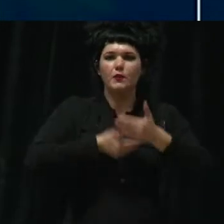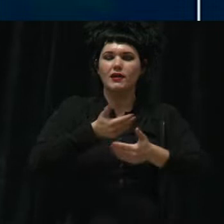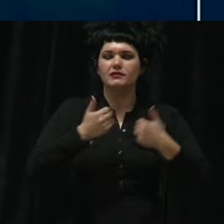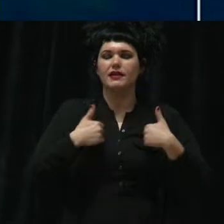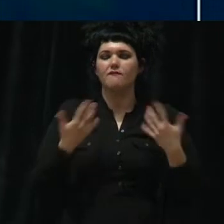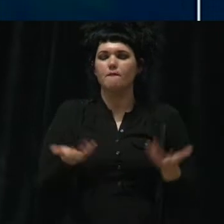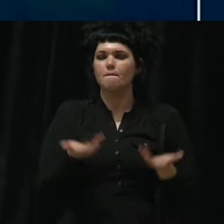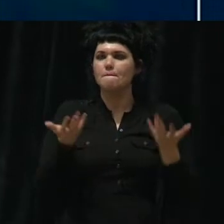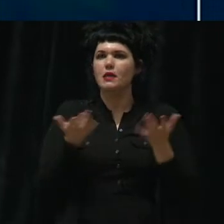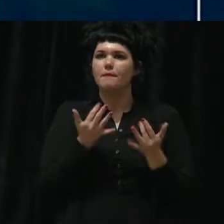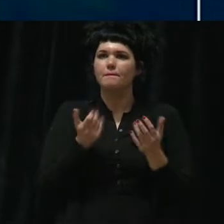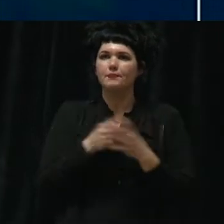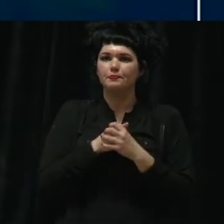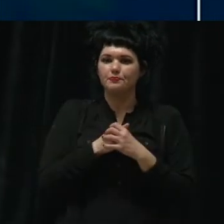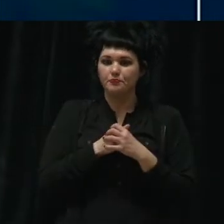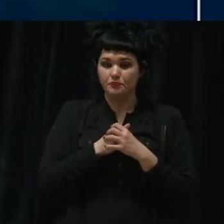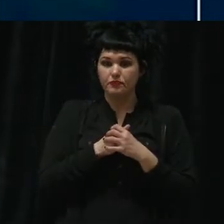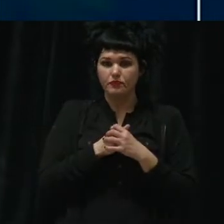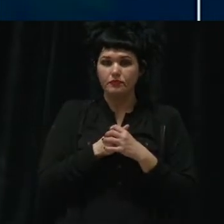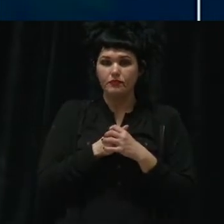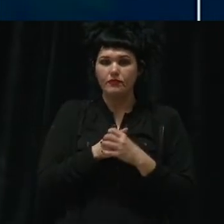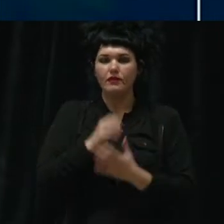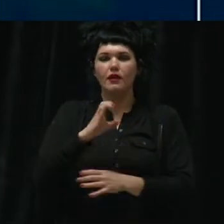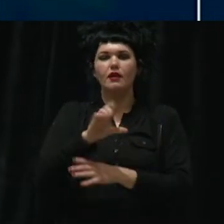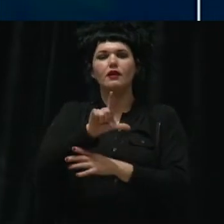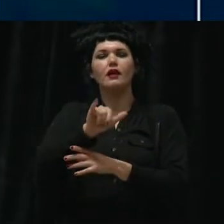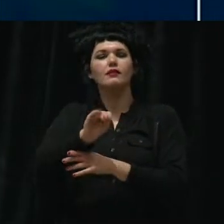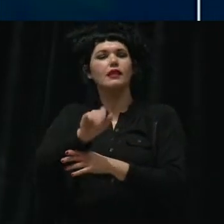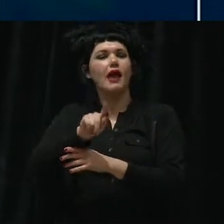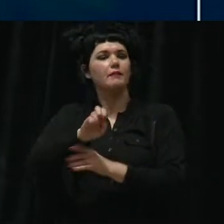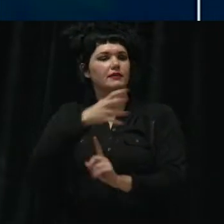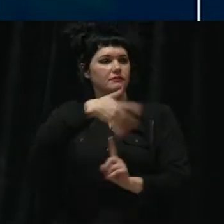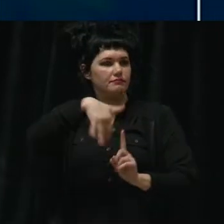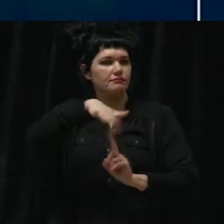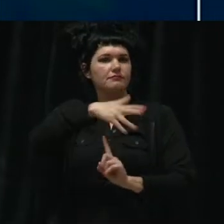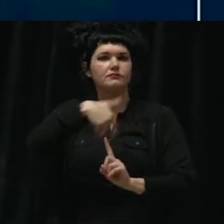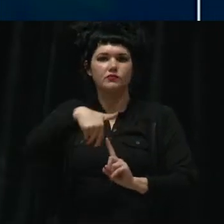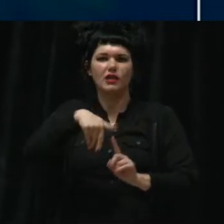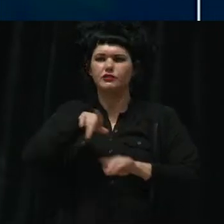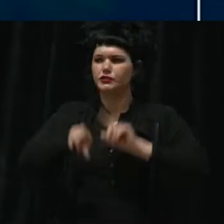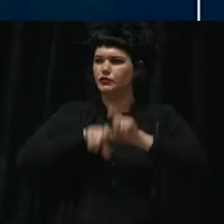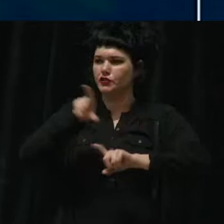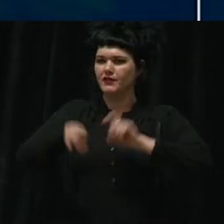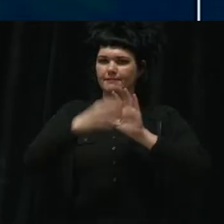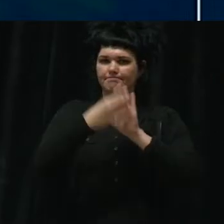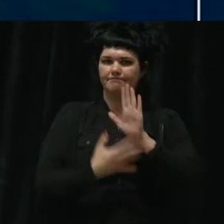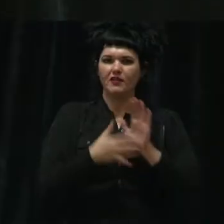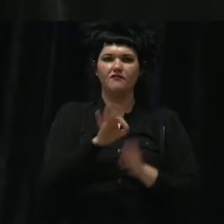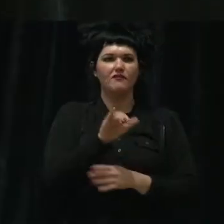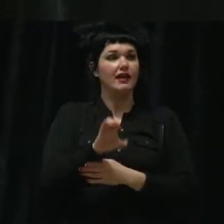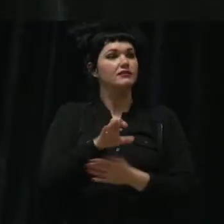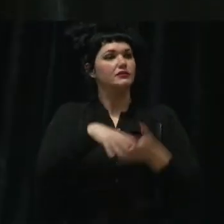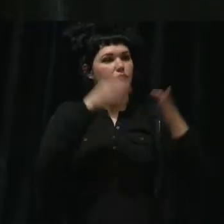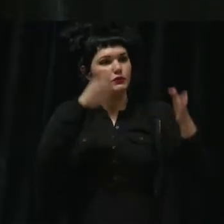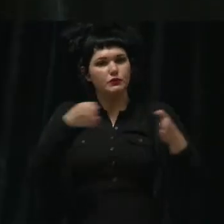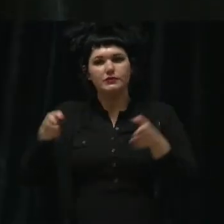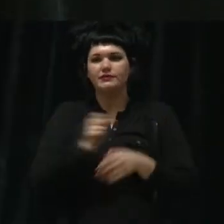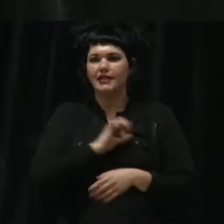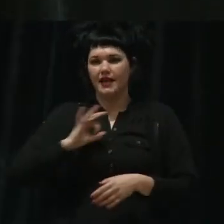a climate survey of all faculty, or a climate survey of faculty, students, and